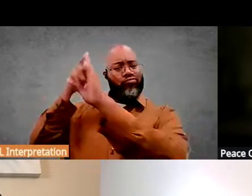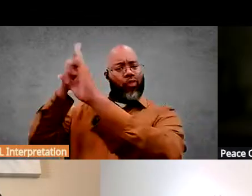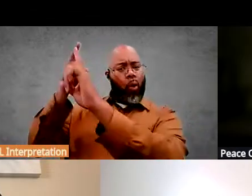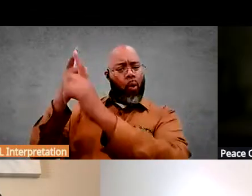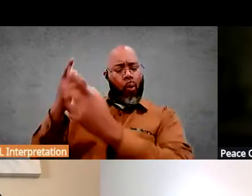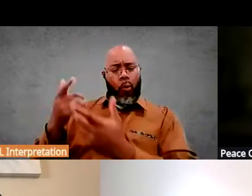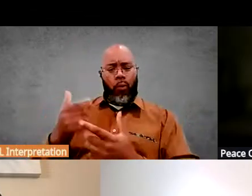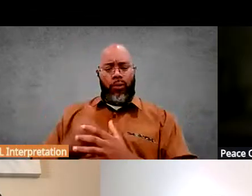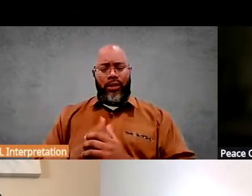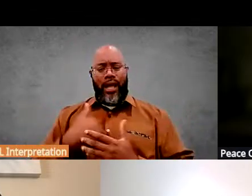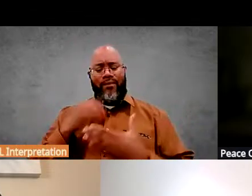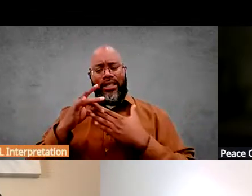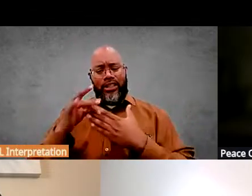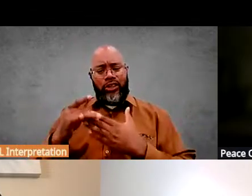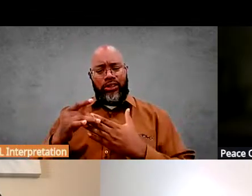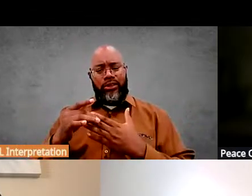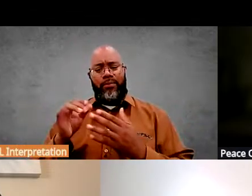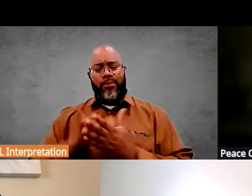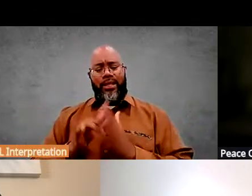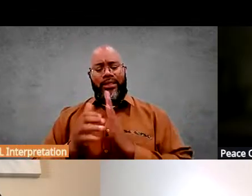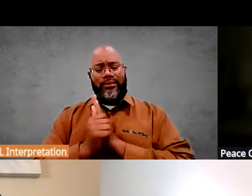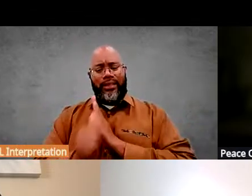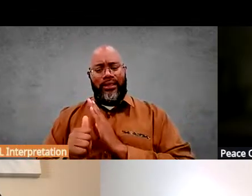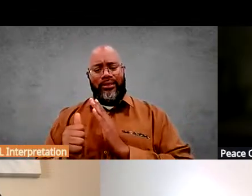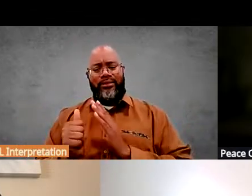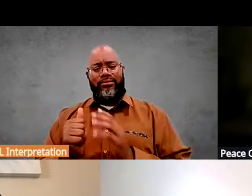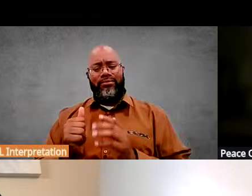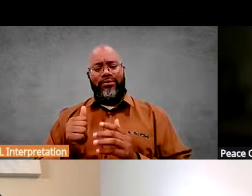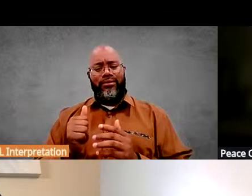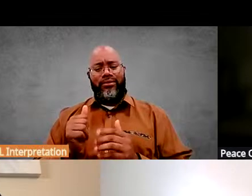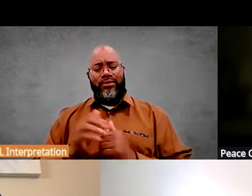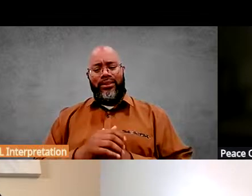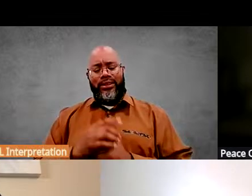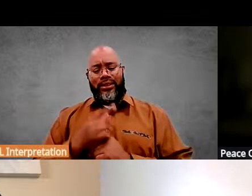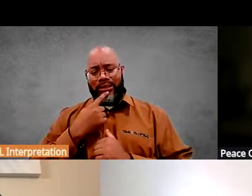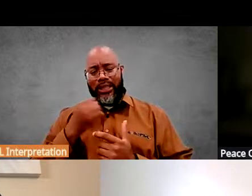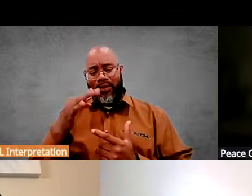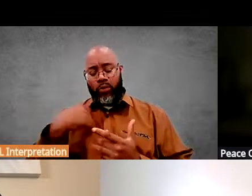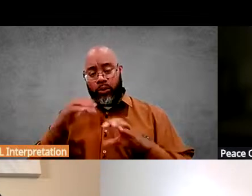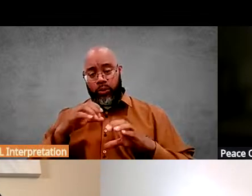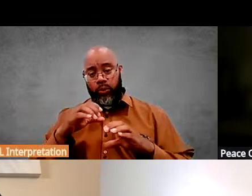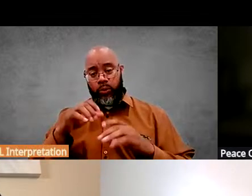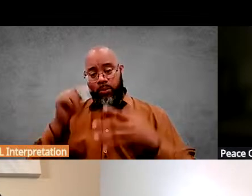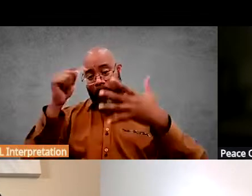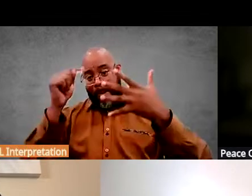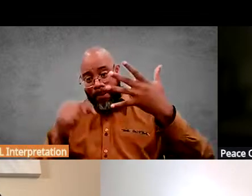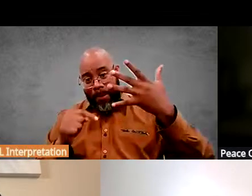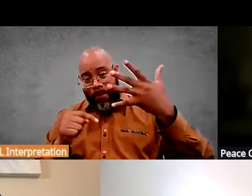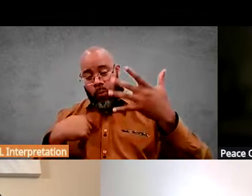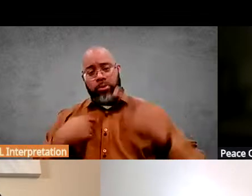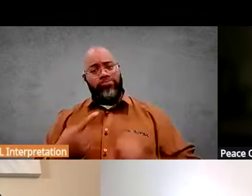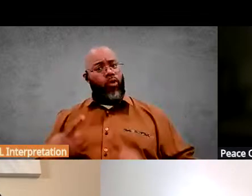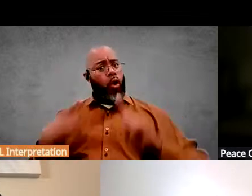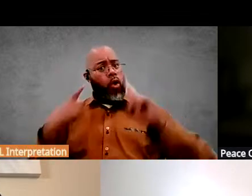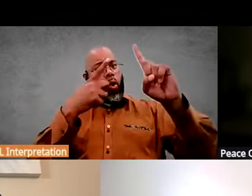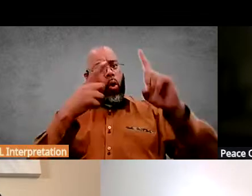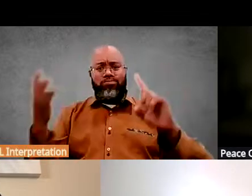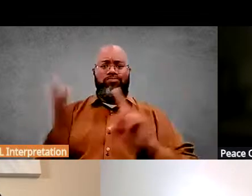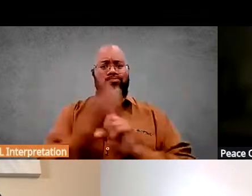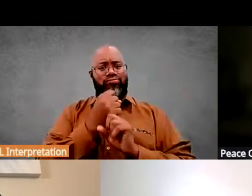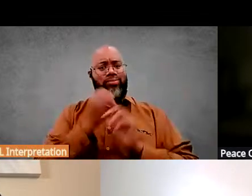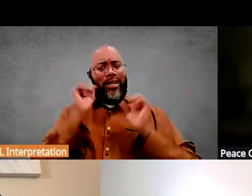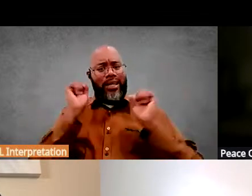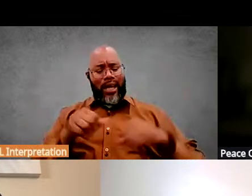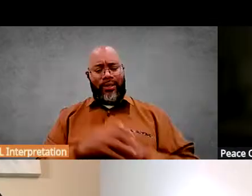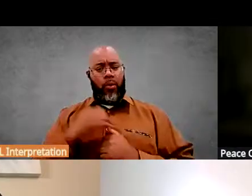lot of leadership, kind of like talent is literally going like, guys, if we do A, B, C, D, we go to that Star and we all